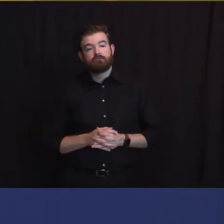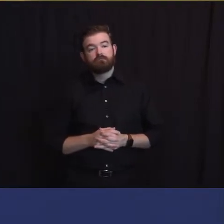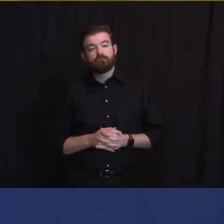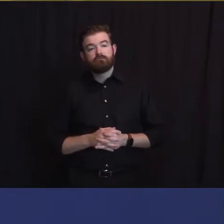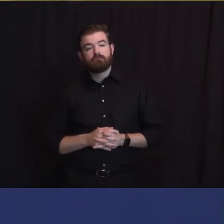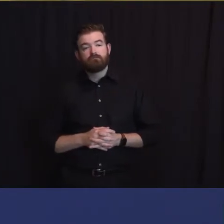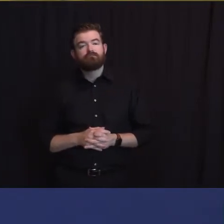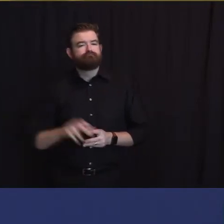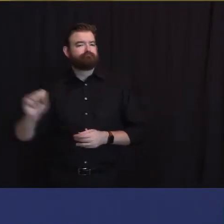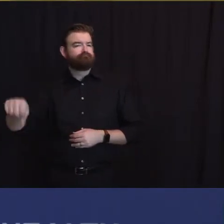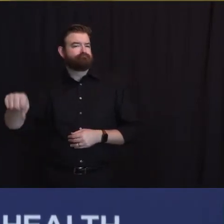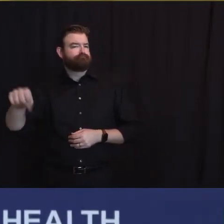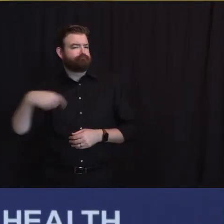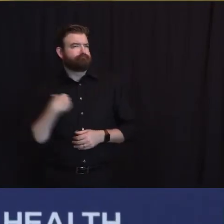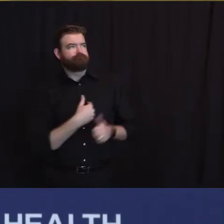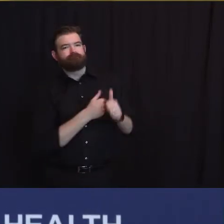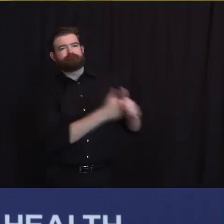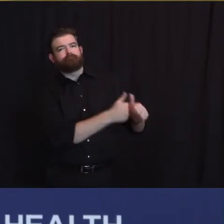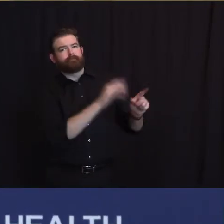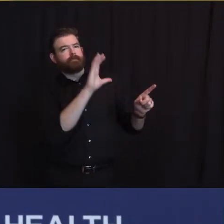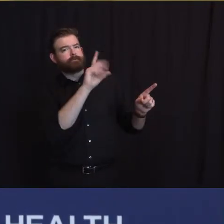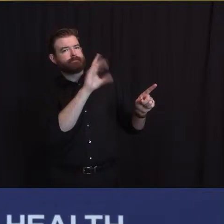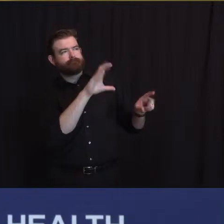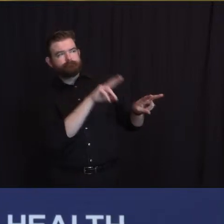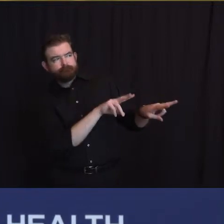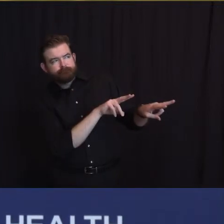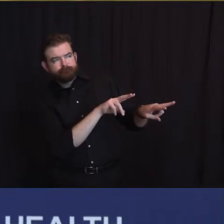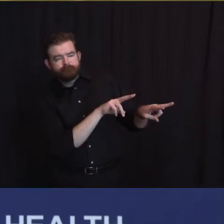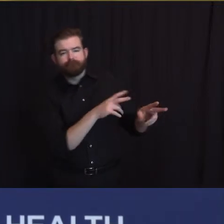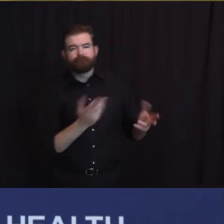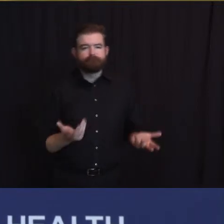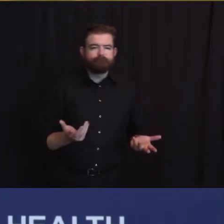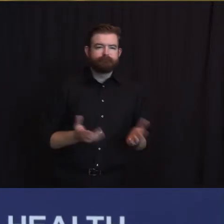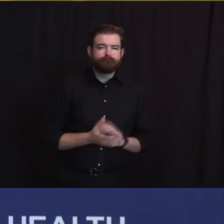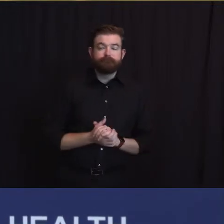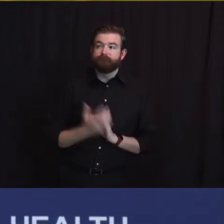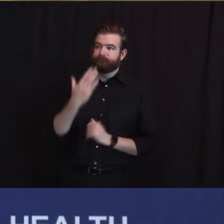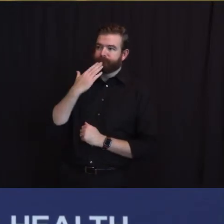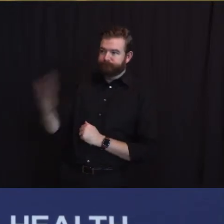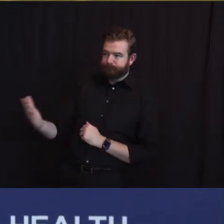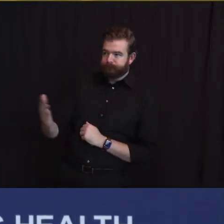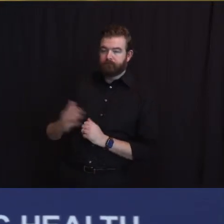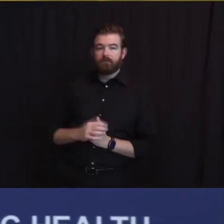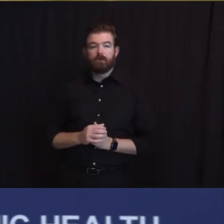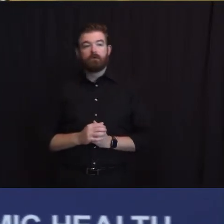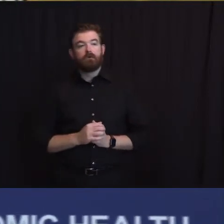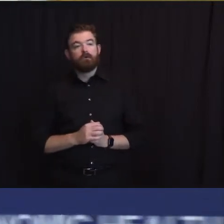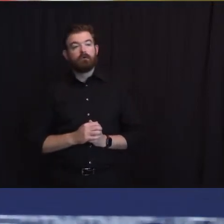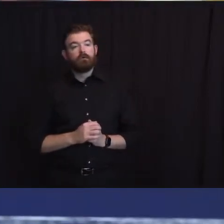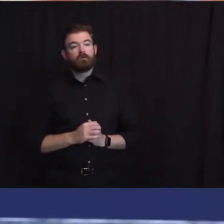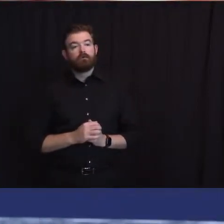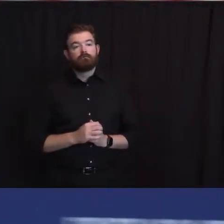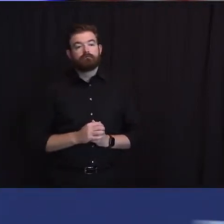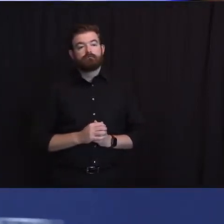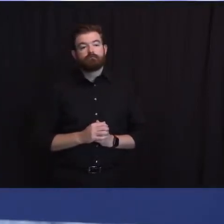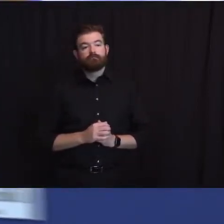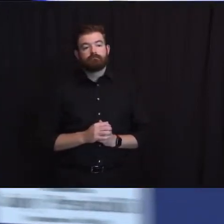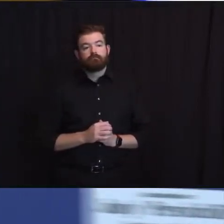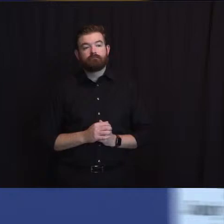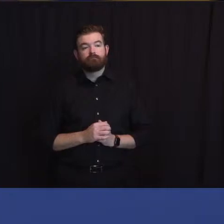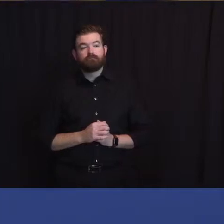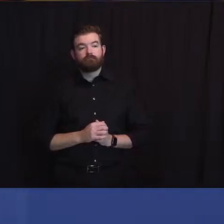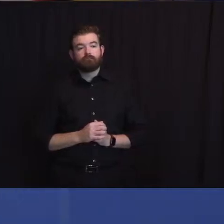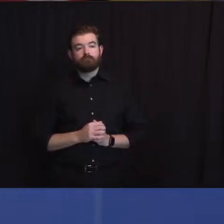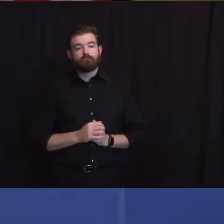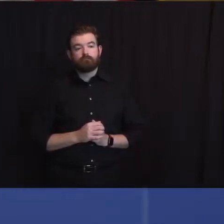outdoor piece of this is the outlier. Thank you, Eddie. Yeah. We're going to miss you. And you said I'm going to be gone, but I hope not forgotten. You